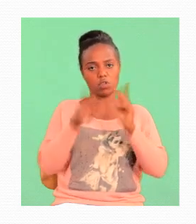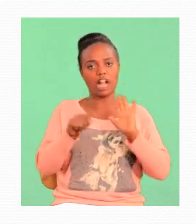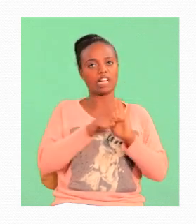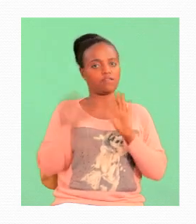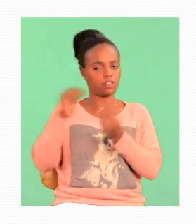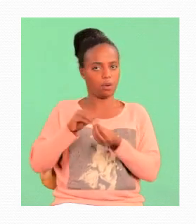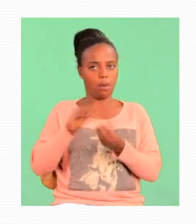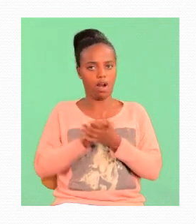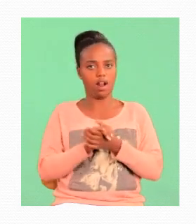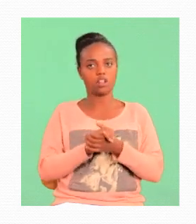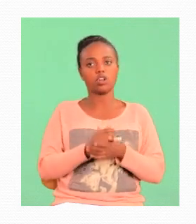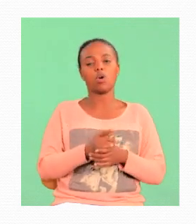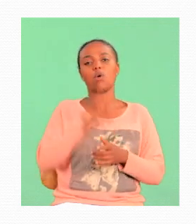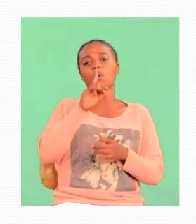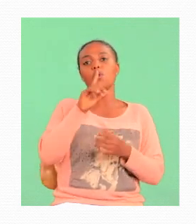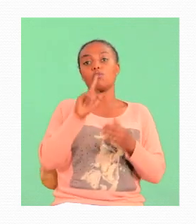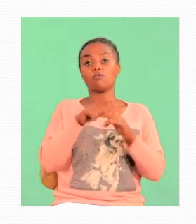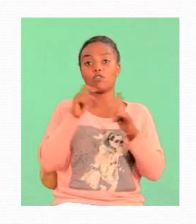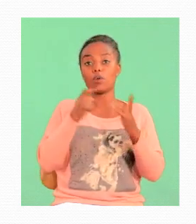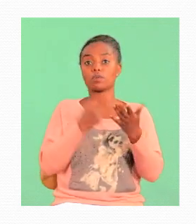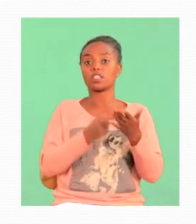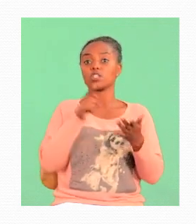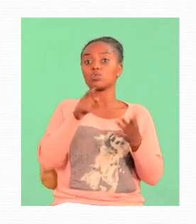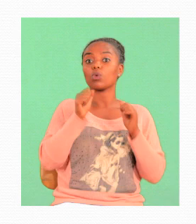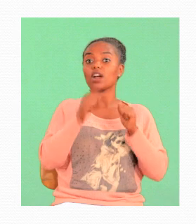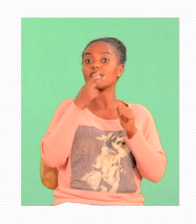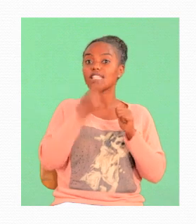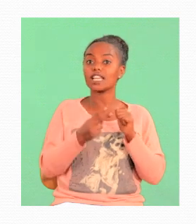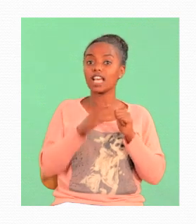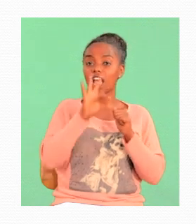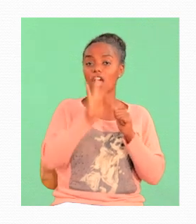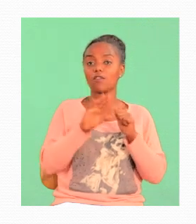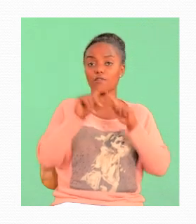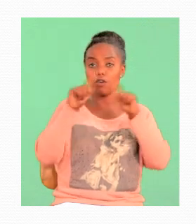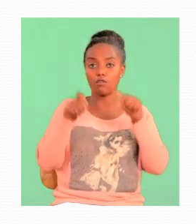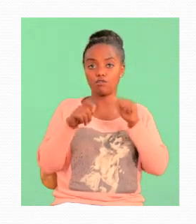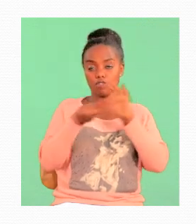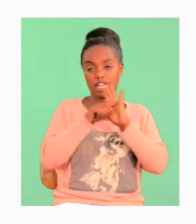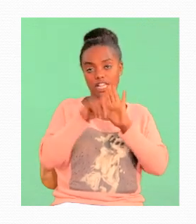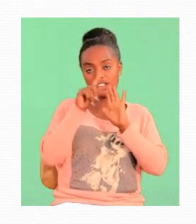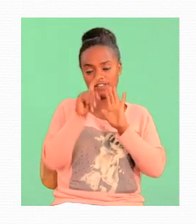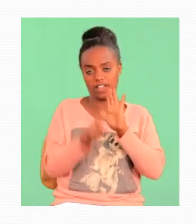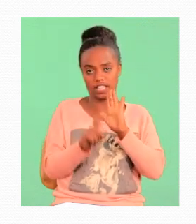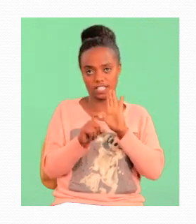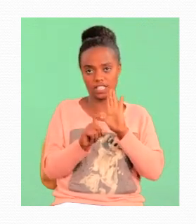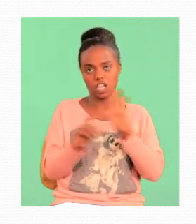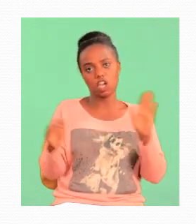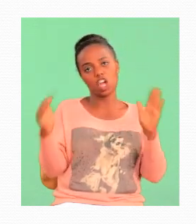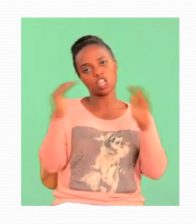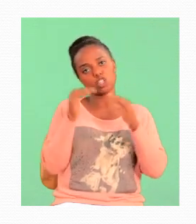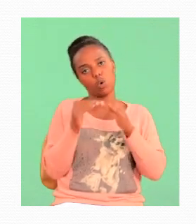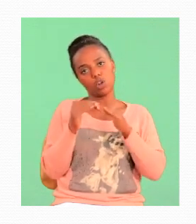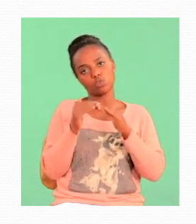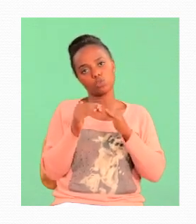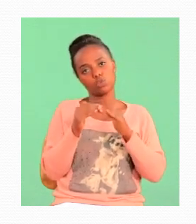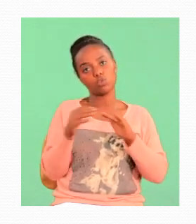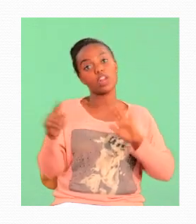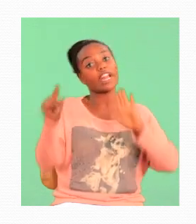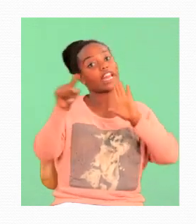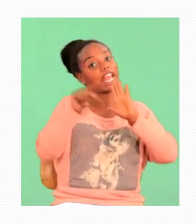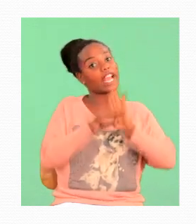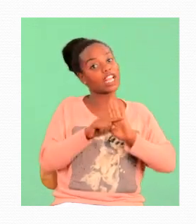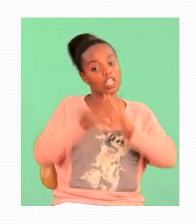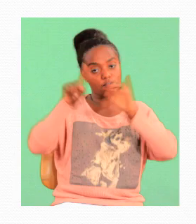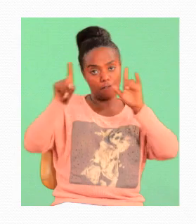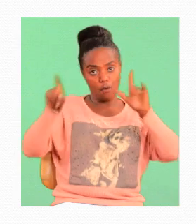Therefore, from this you can see that f of negative x is equal to negative